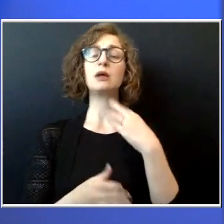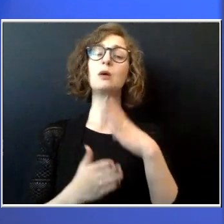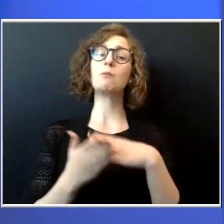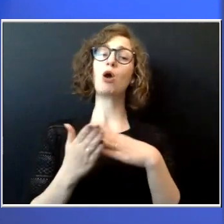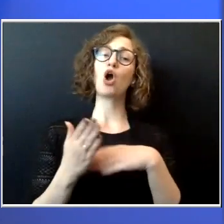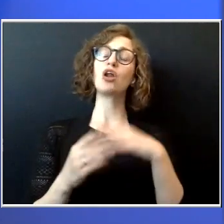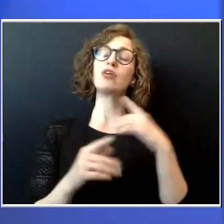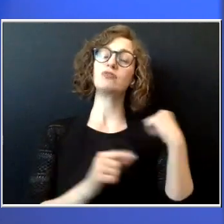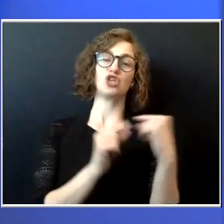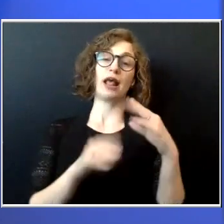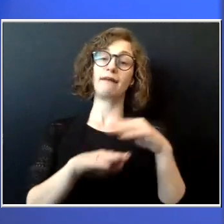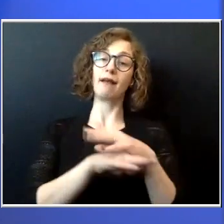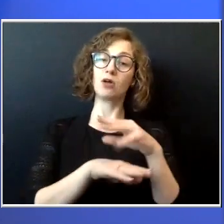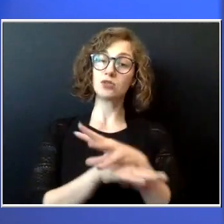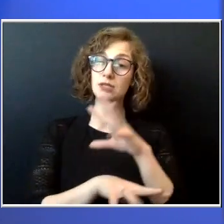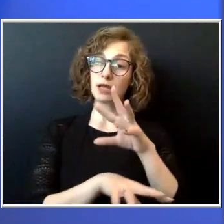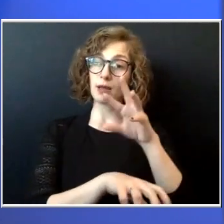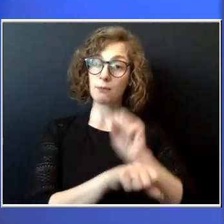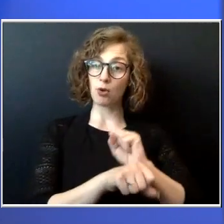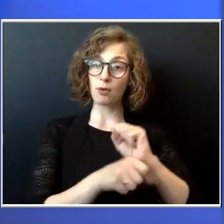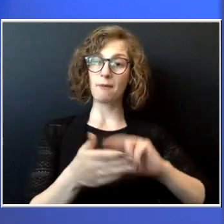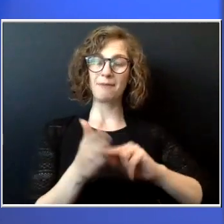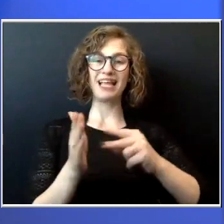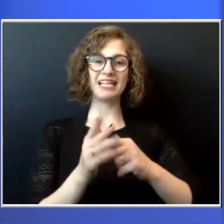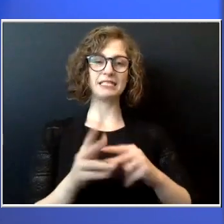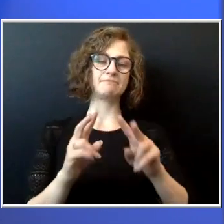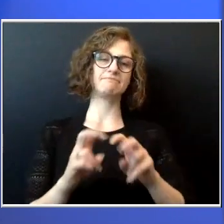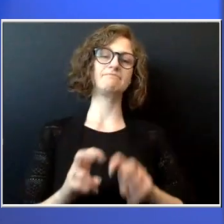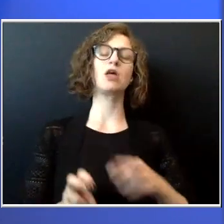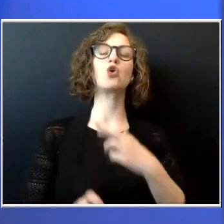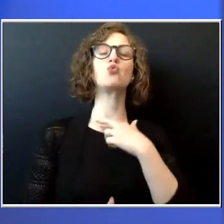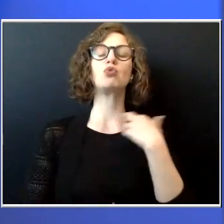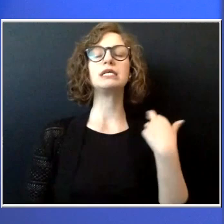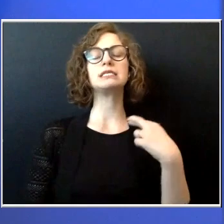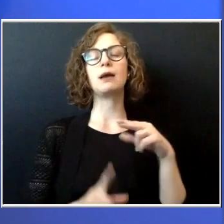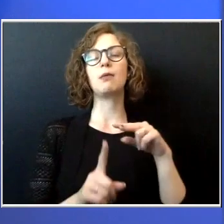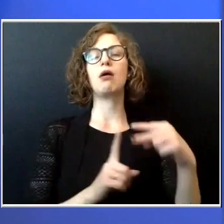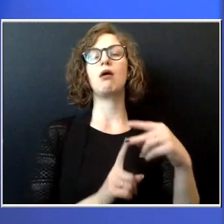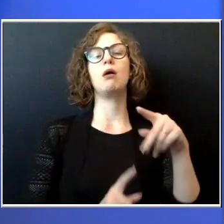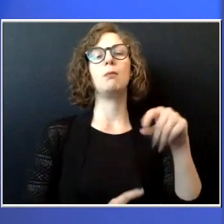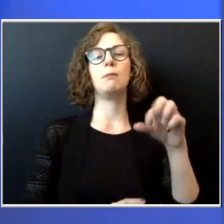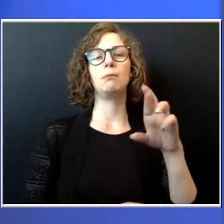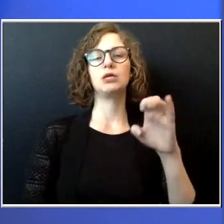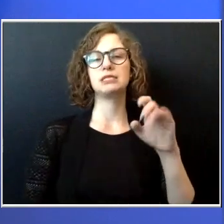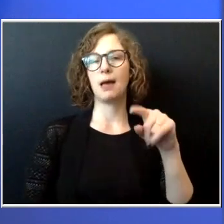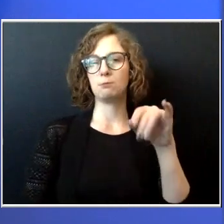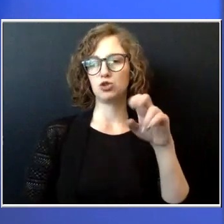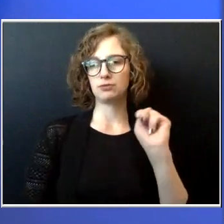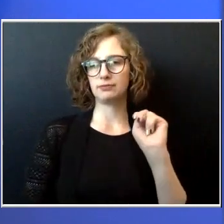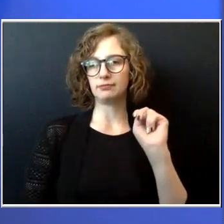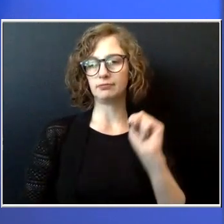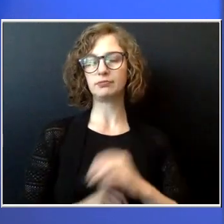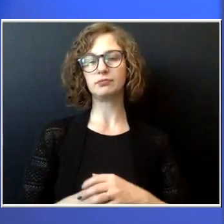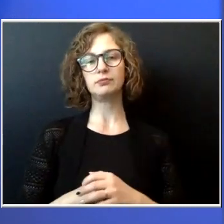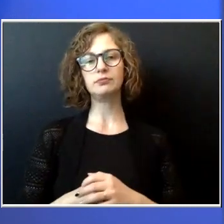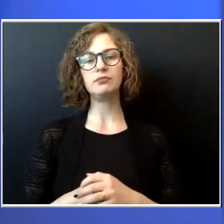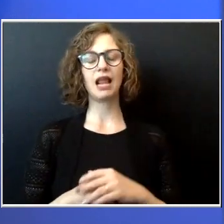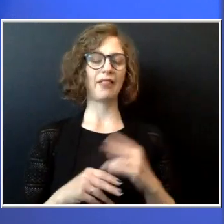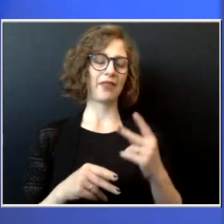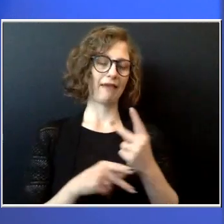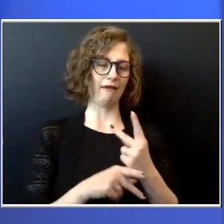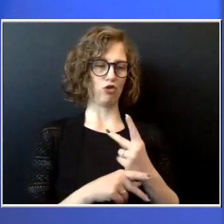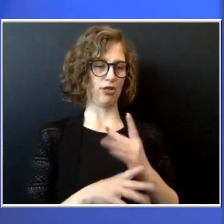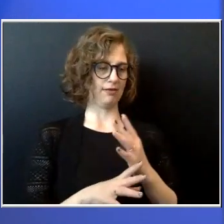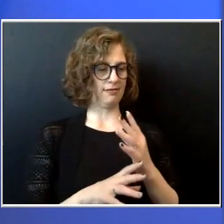assessment of the risk perception and actually the calculation of what are the chances somebody would have a mutation. So,